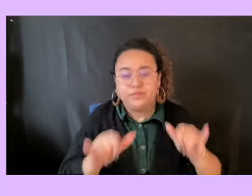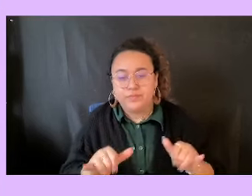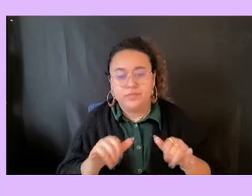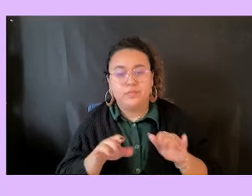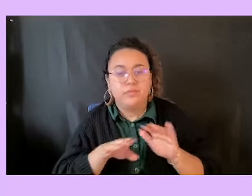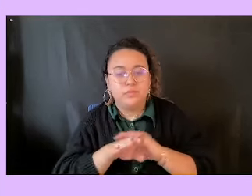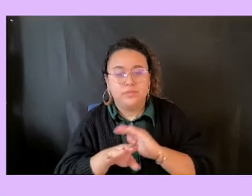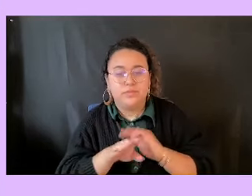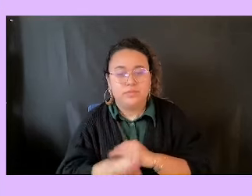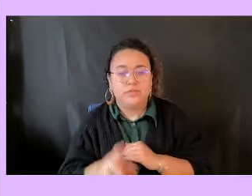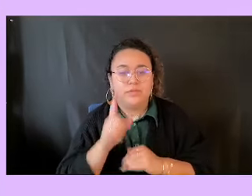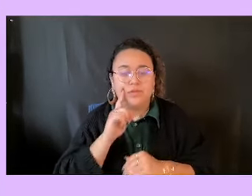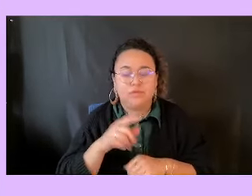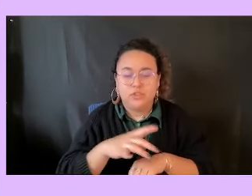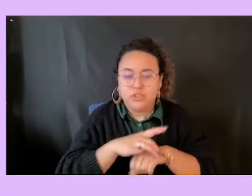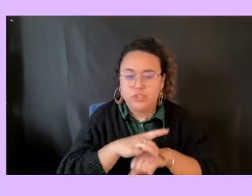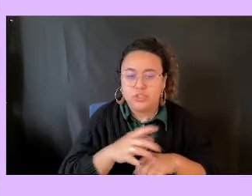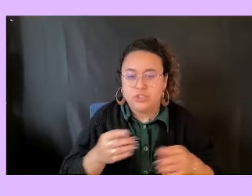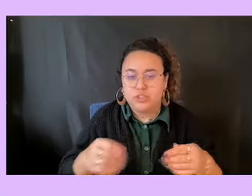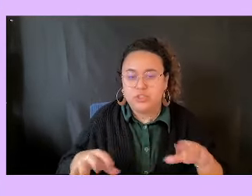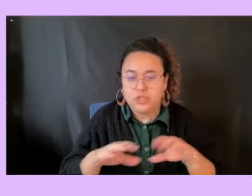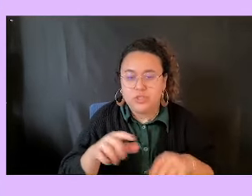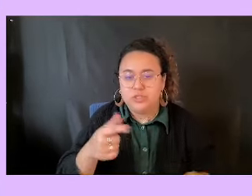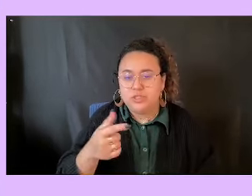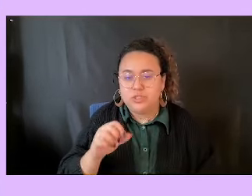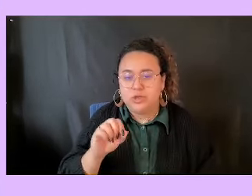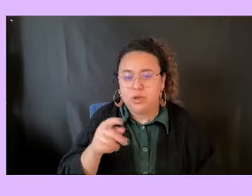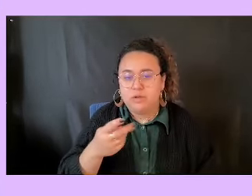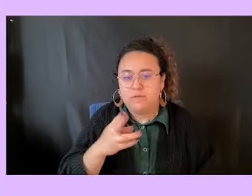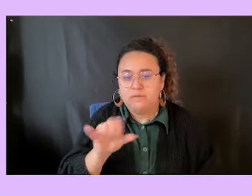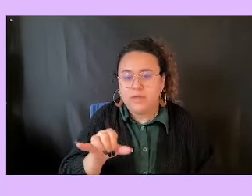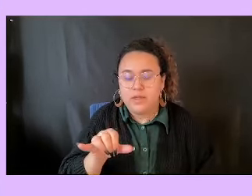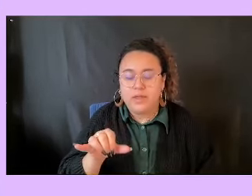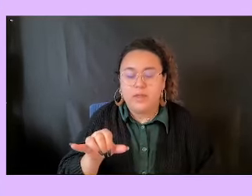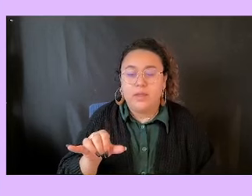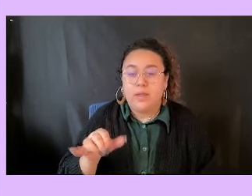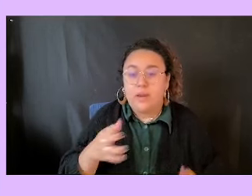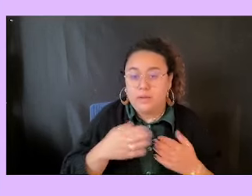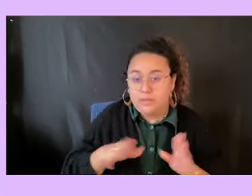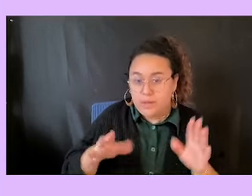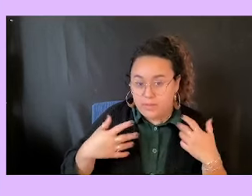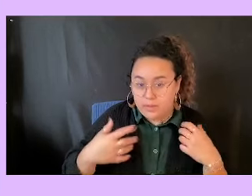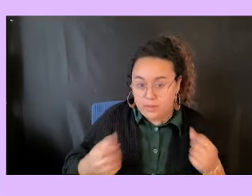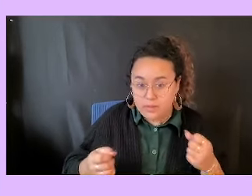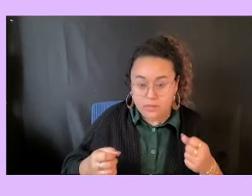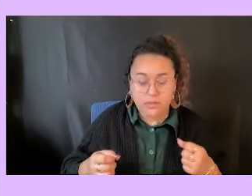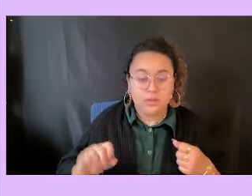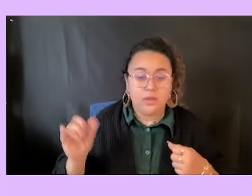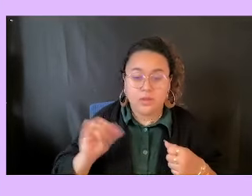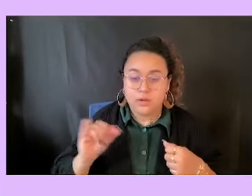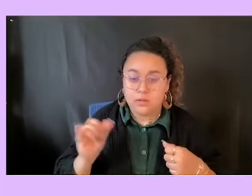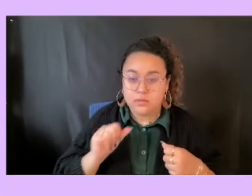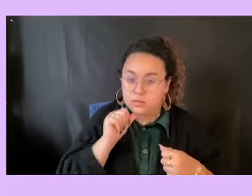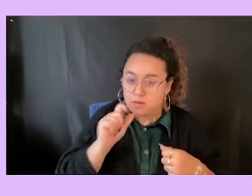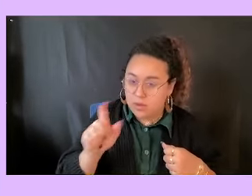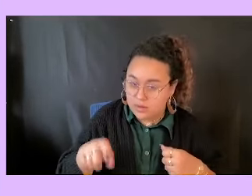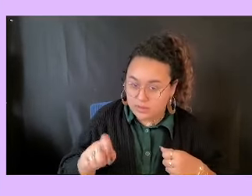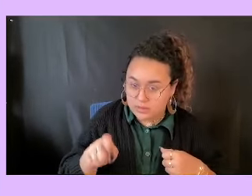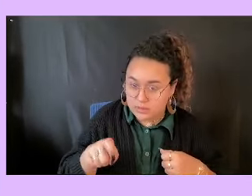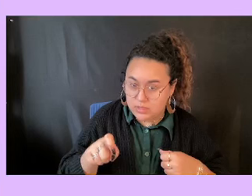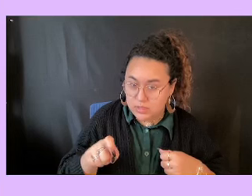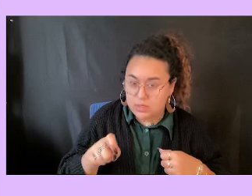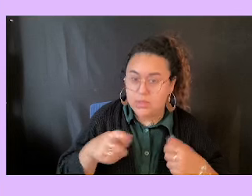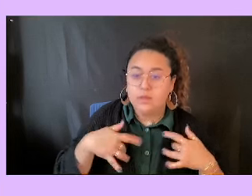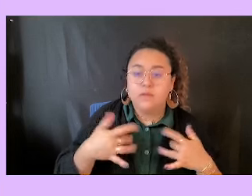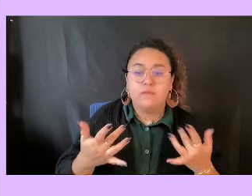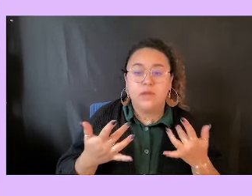in terms of geography, also accessible in terms of public health, that there are, you know, not necessarily events that can